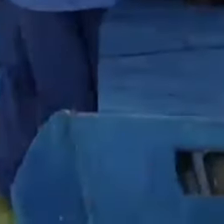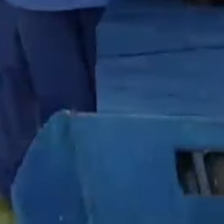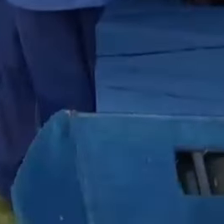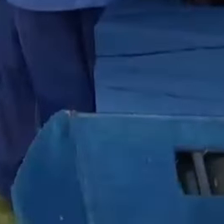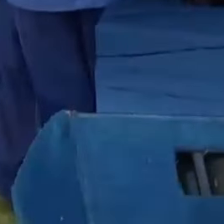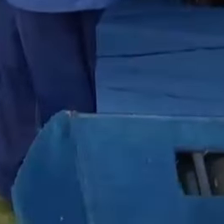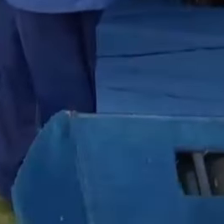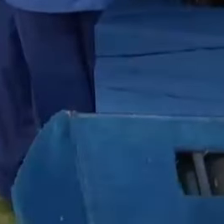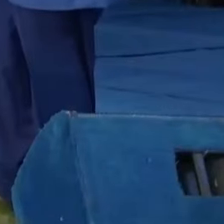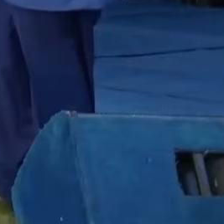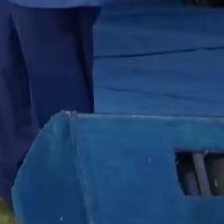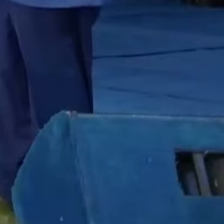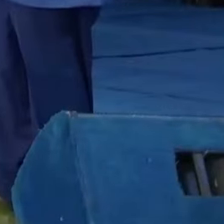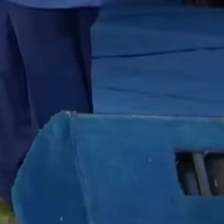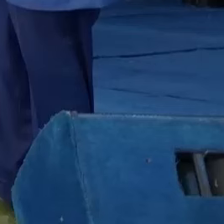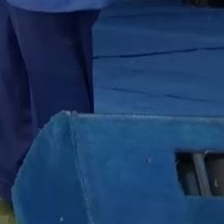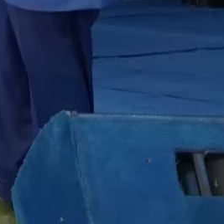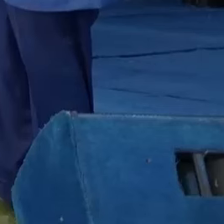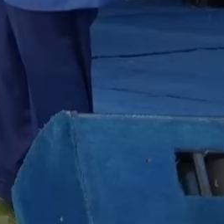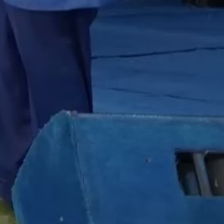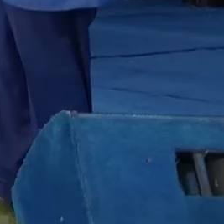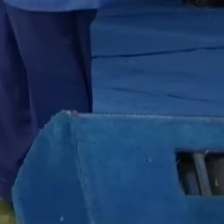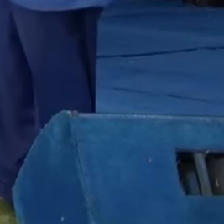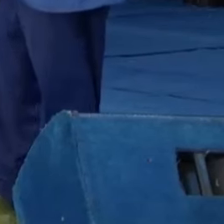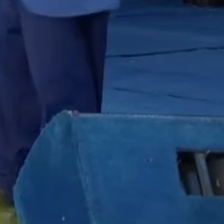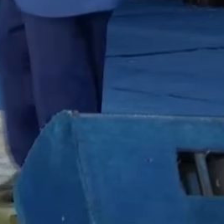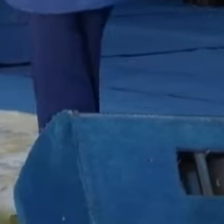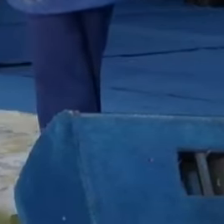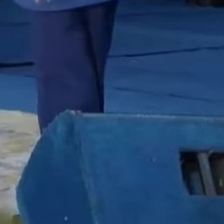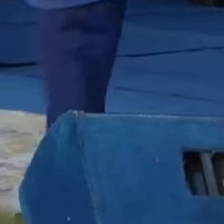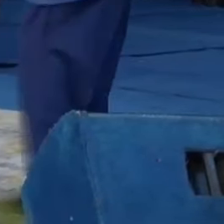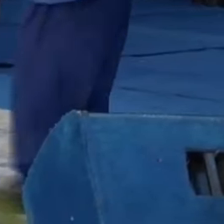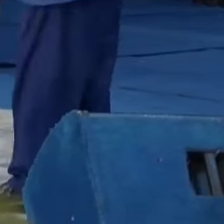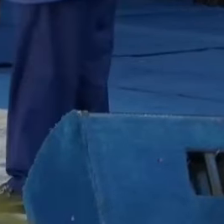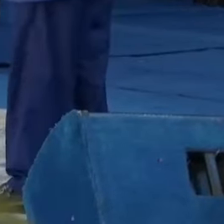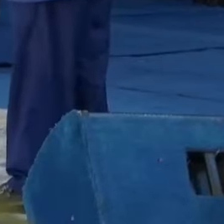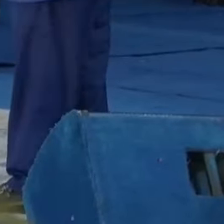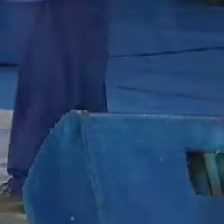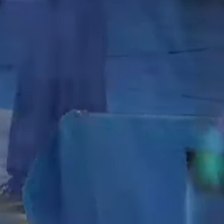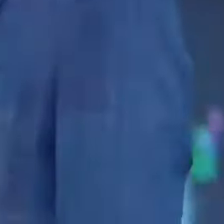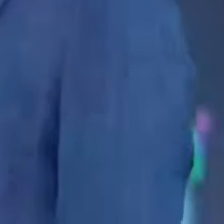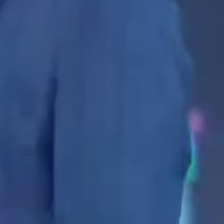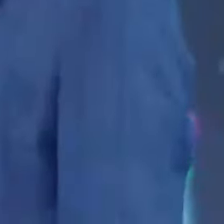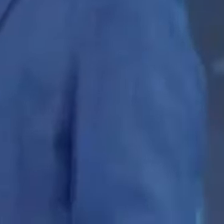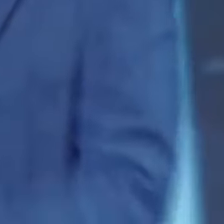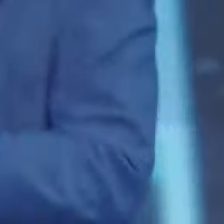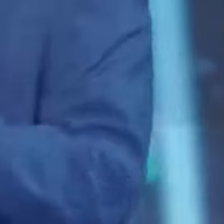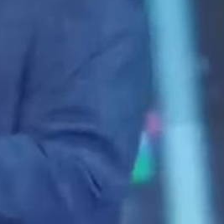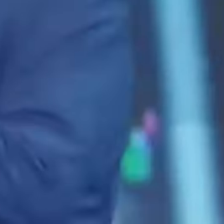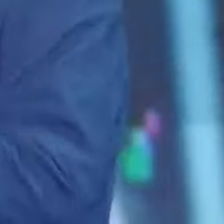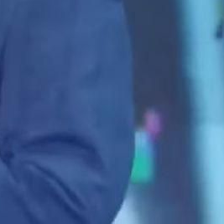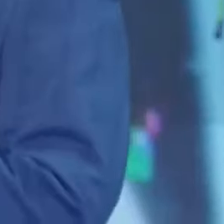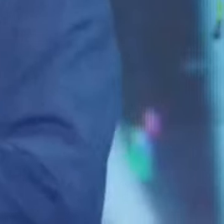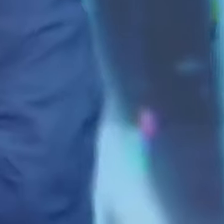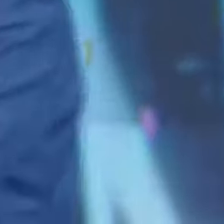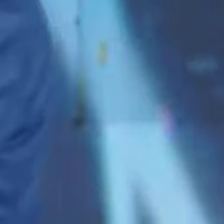reflex action. You just do them automatically. Some other serious habits might take up to